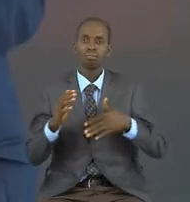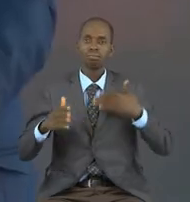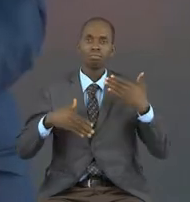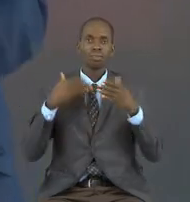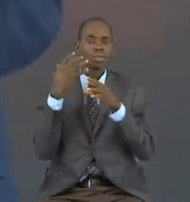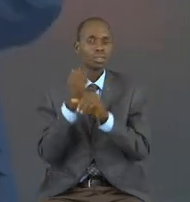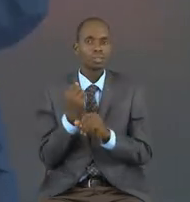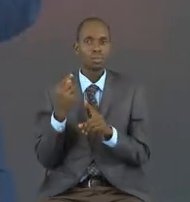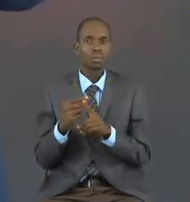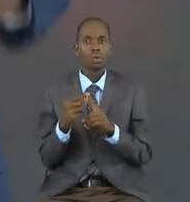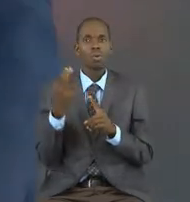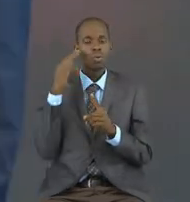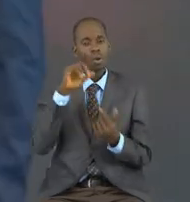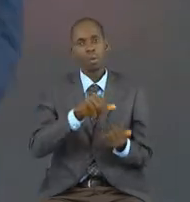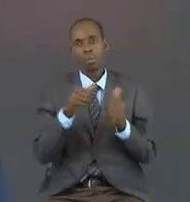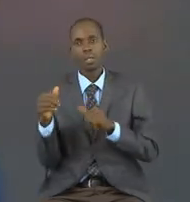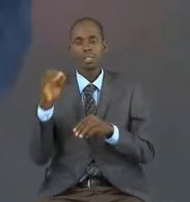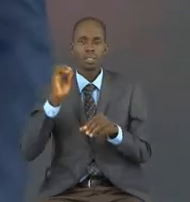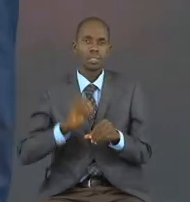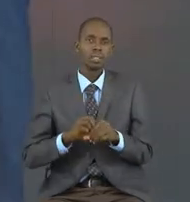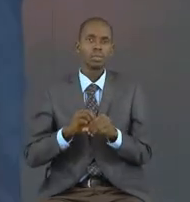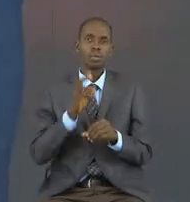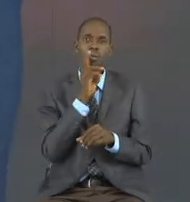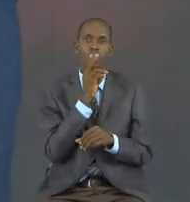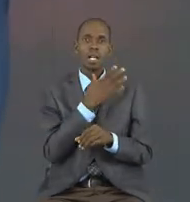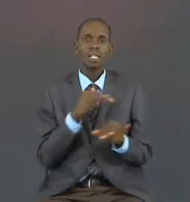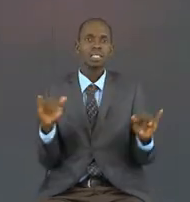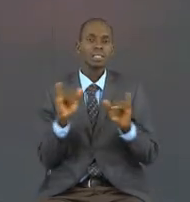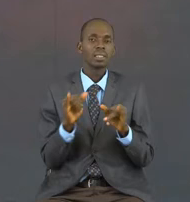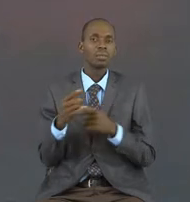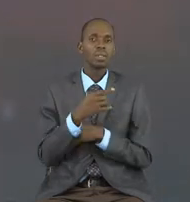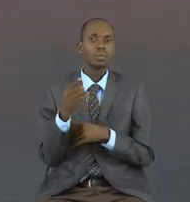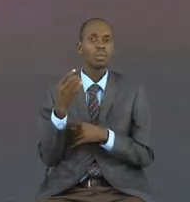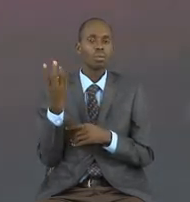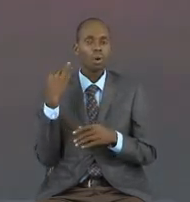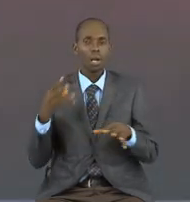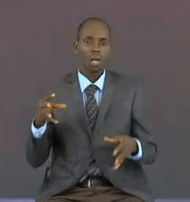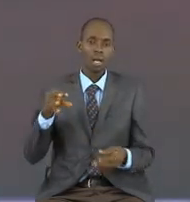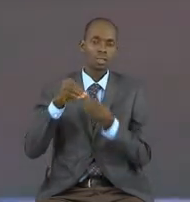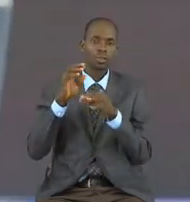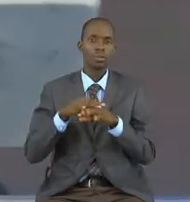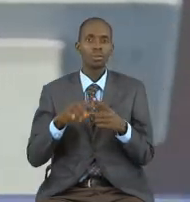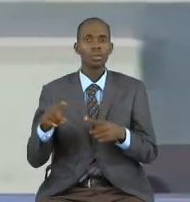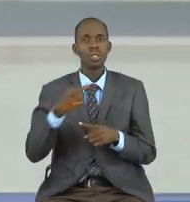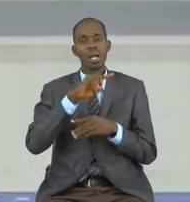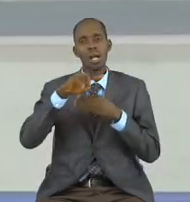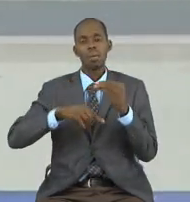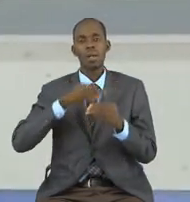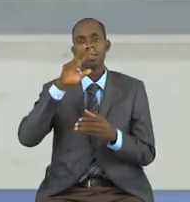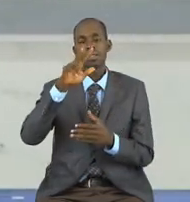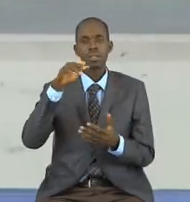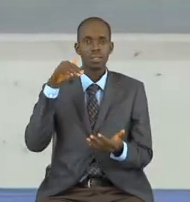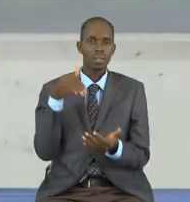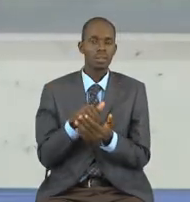were baptized in water, and then the same day there were added unto them about 3,000 souls. That's what Peter had